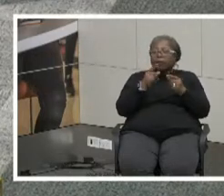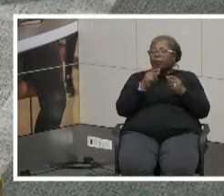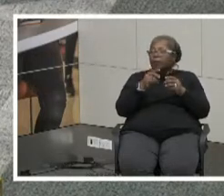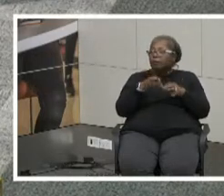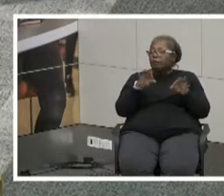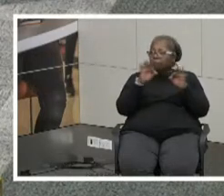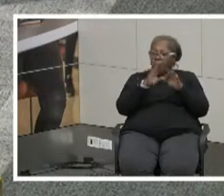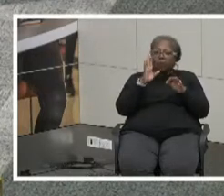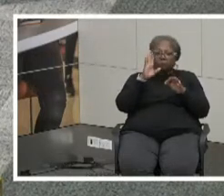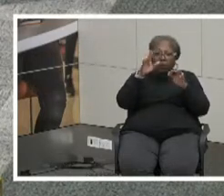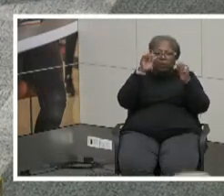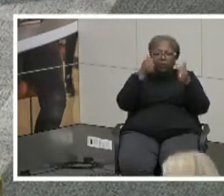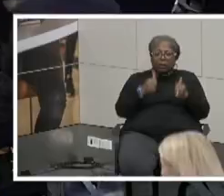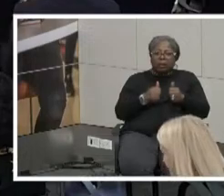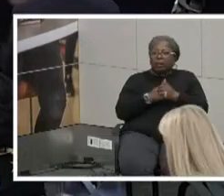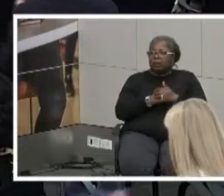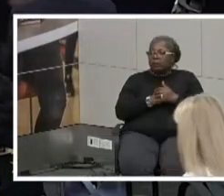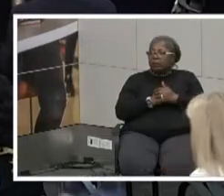will